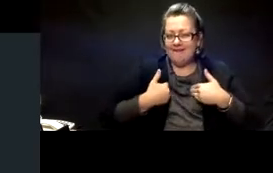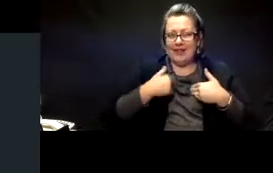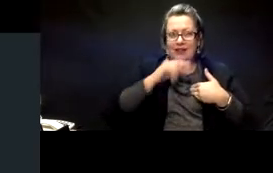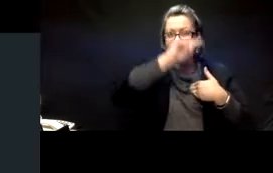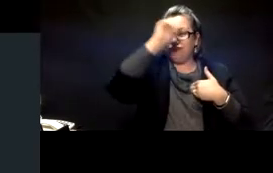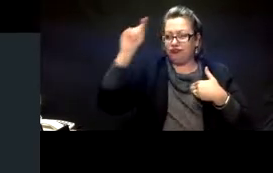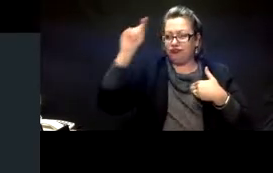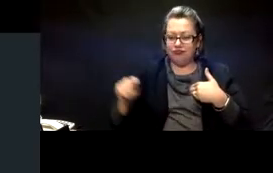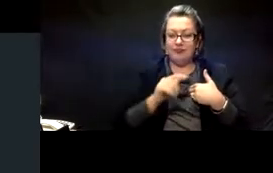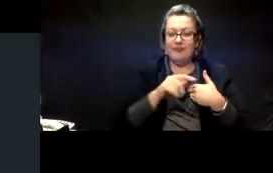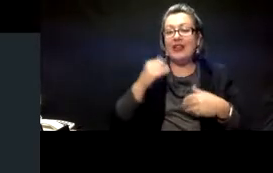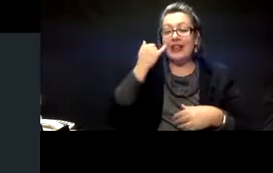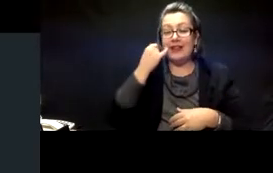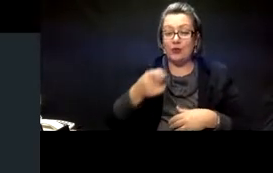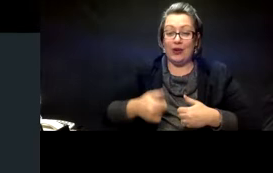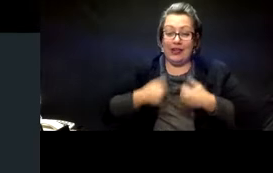So each location